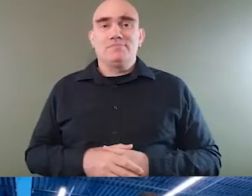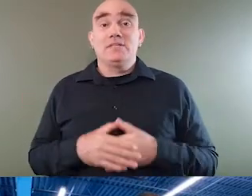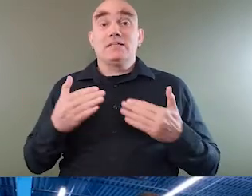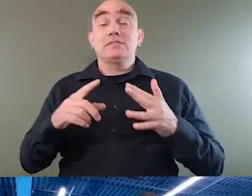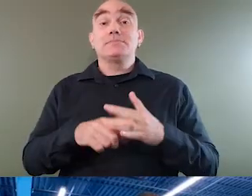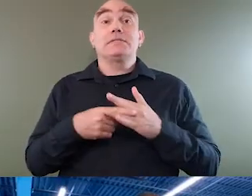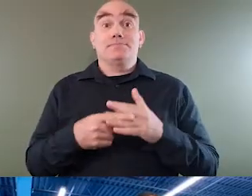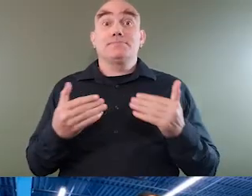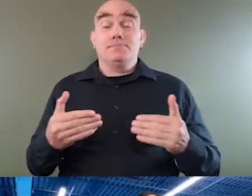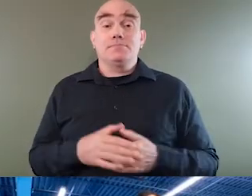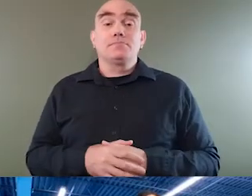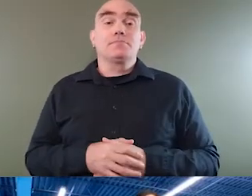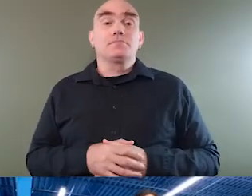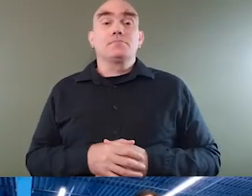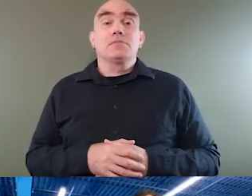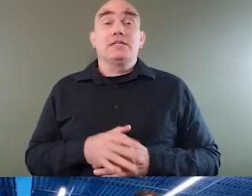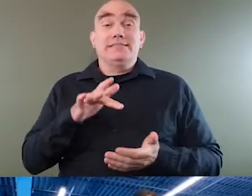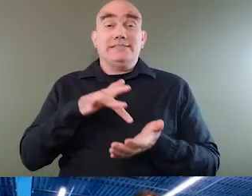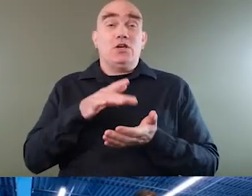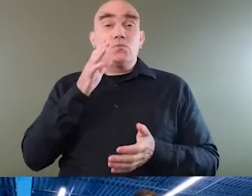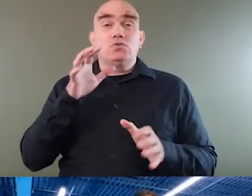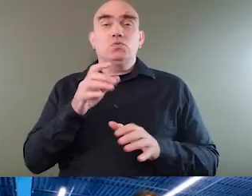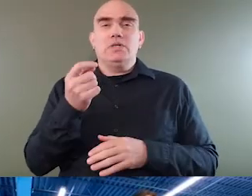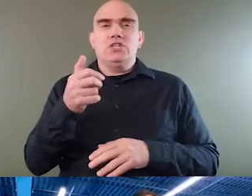let's begin center.